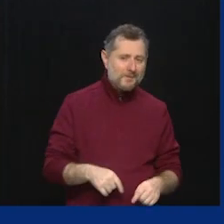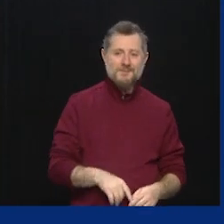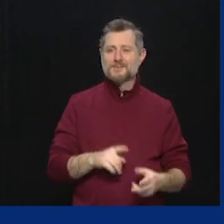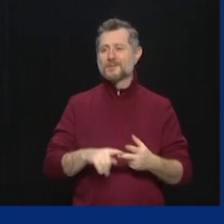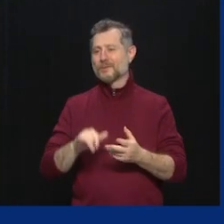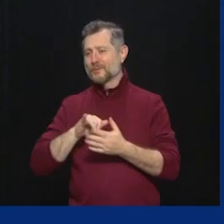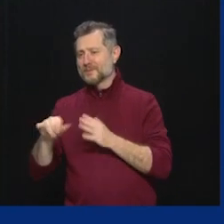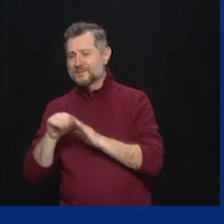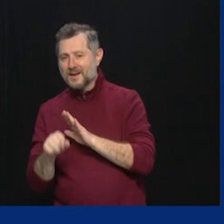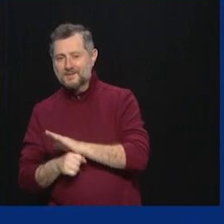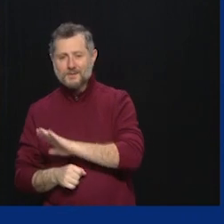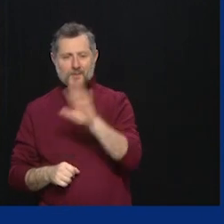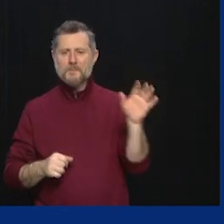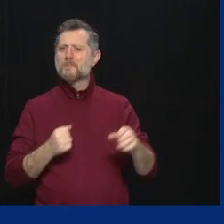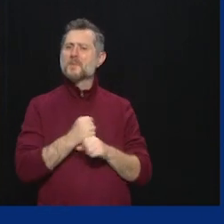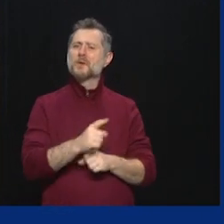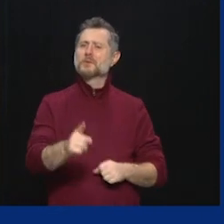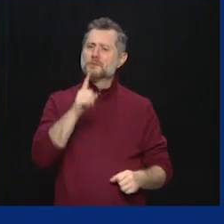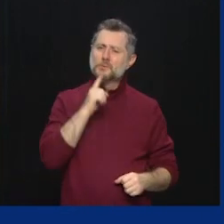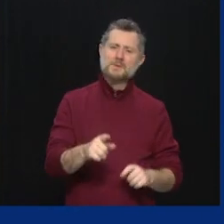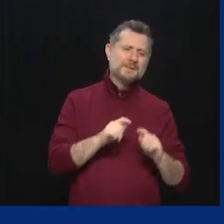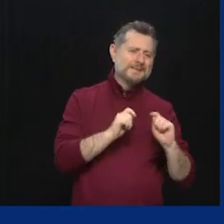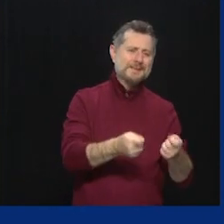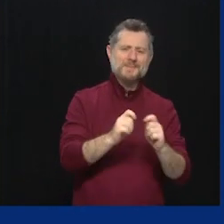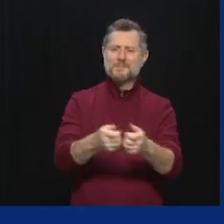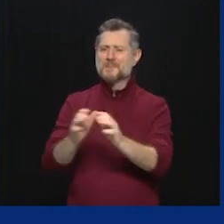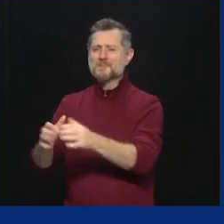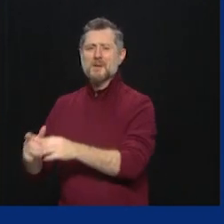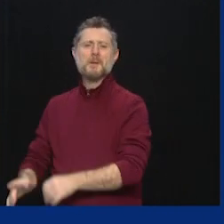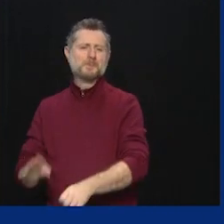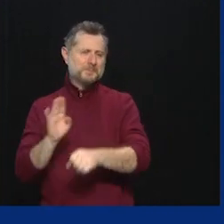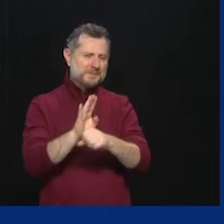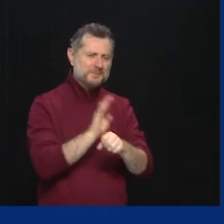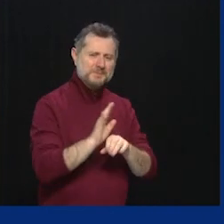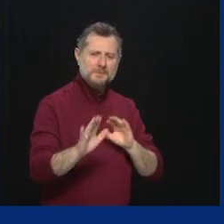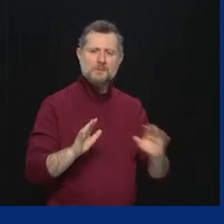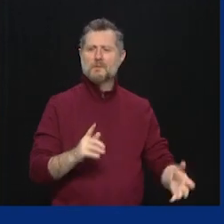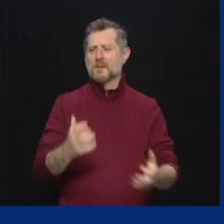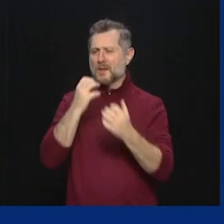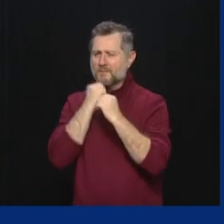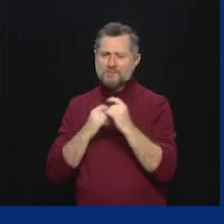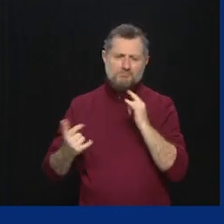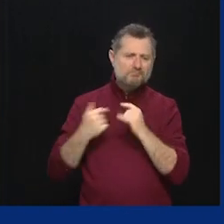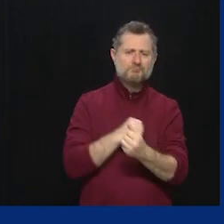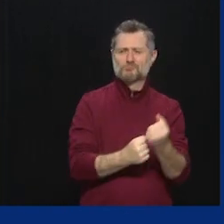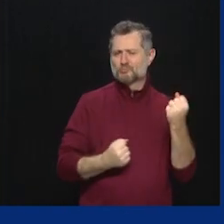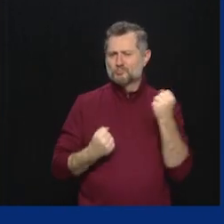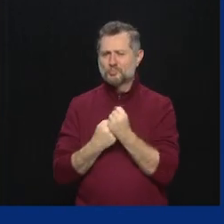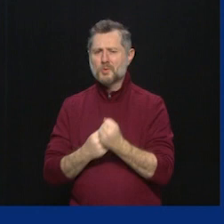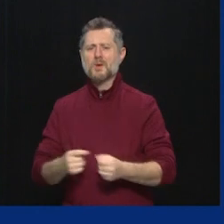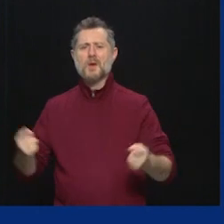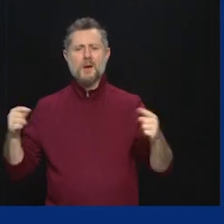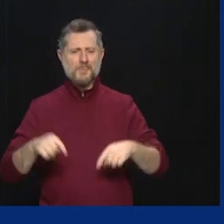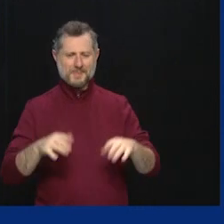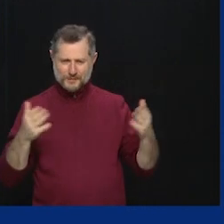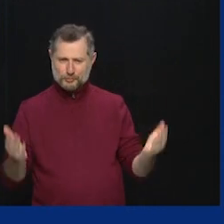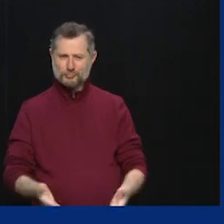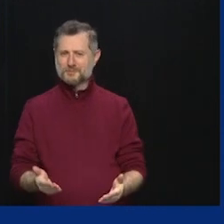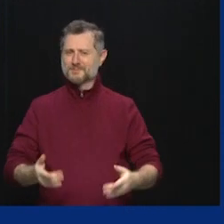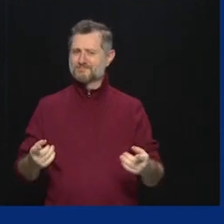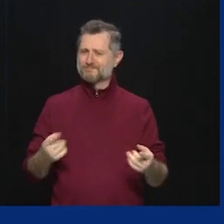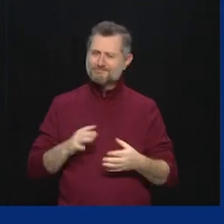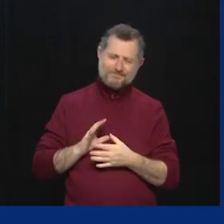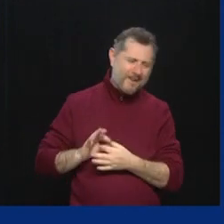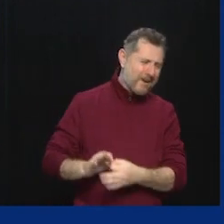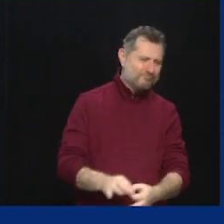love, the businesses that we need to support can happen here in a cooperative way with a little New York service going on